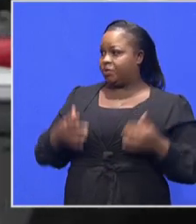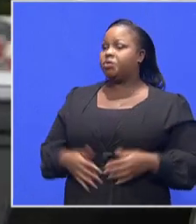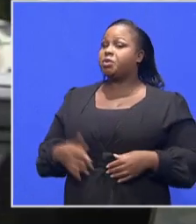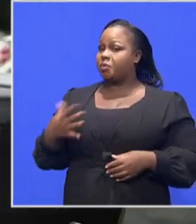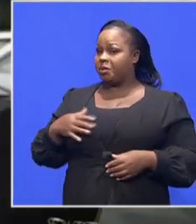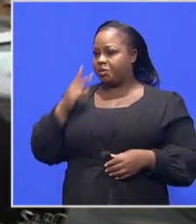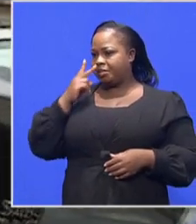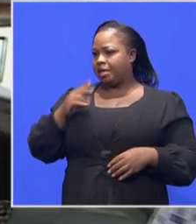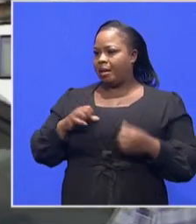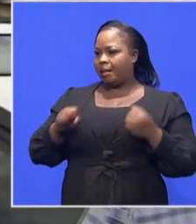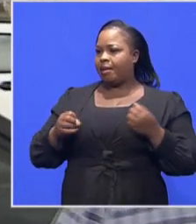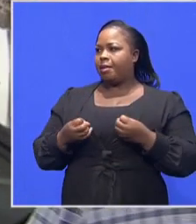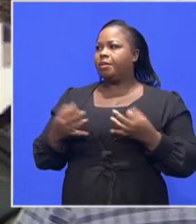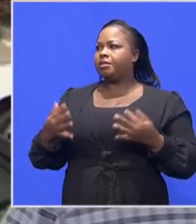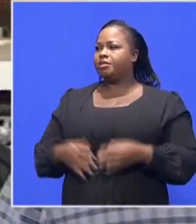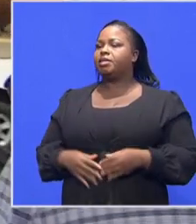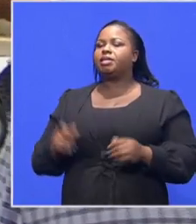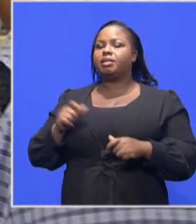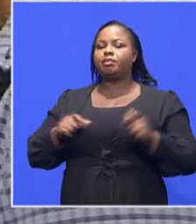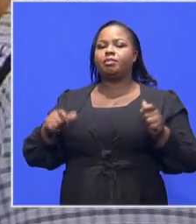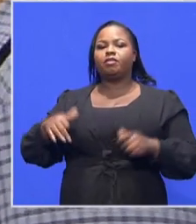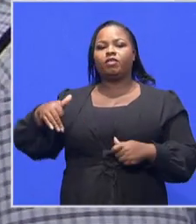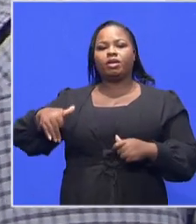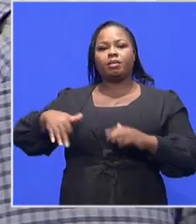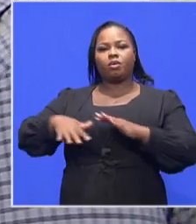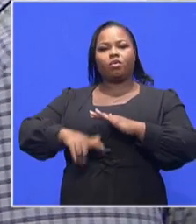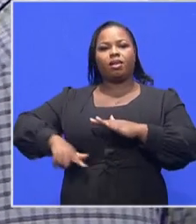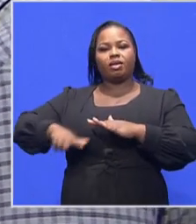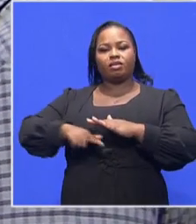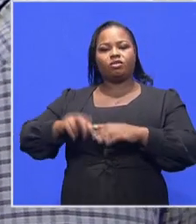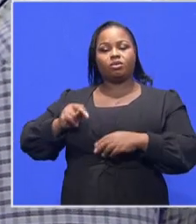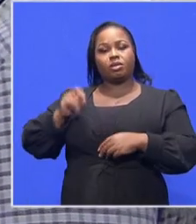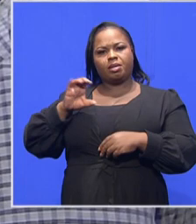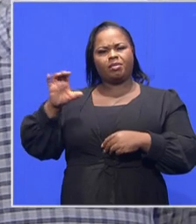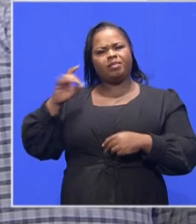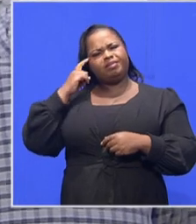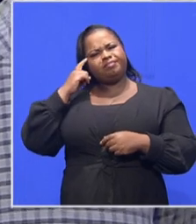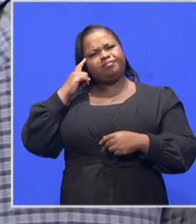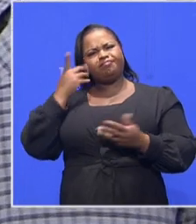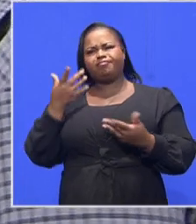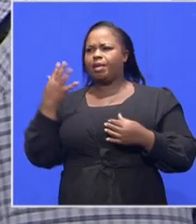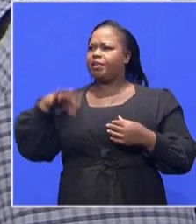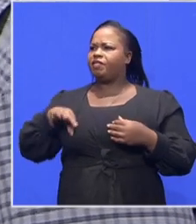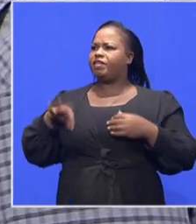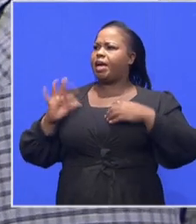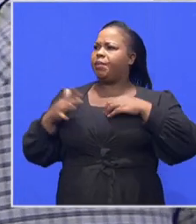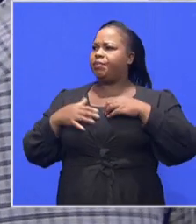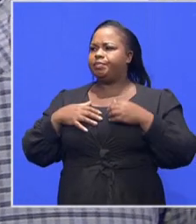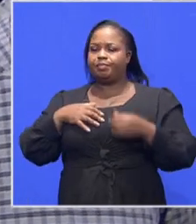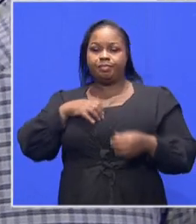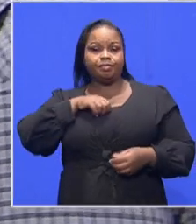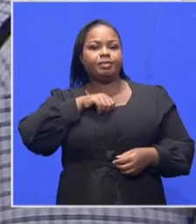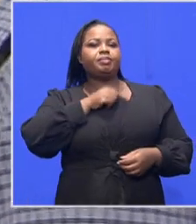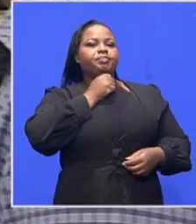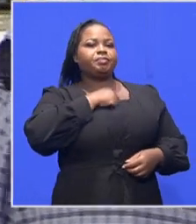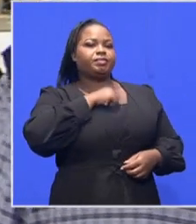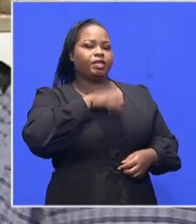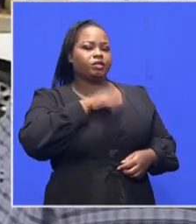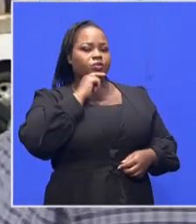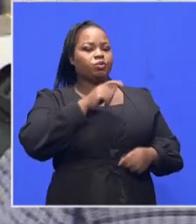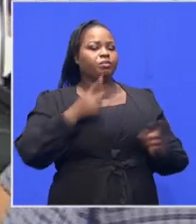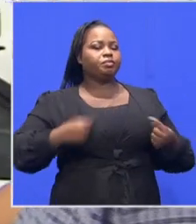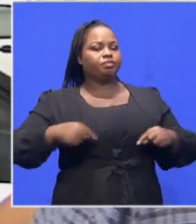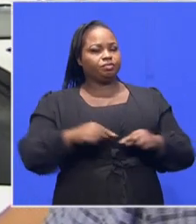say, but the people of the Namaqualand, the people of the Northern Cape will be asking what's in it for us. Absolutely. For us, that